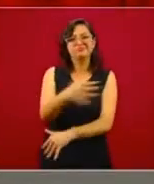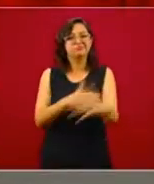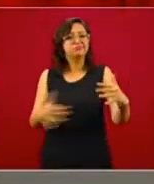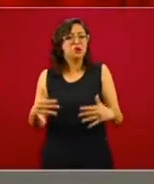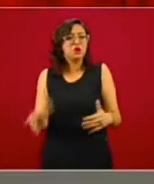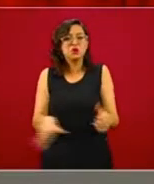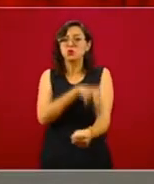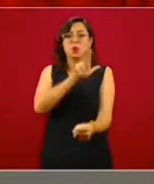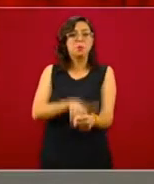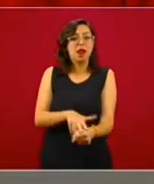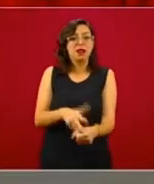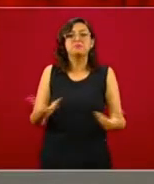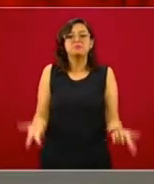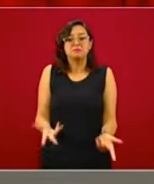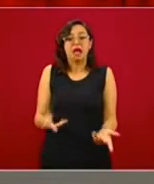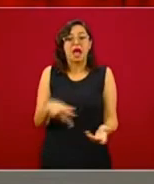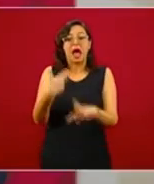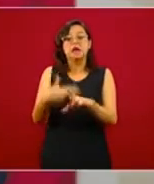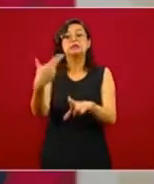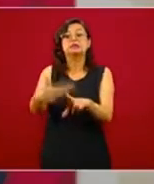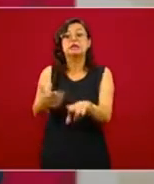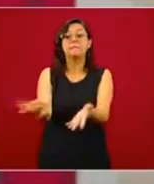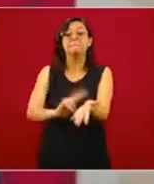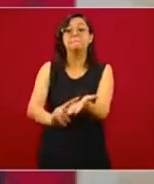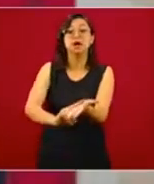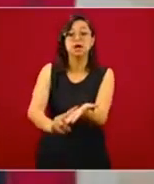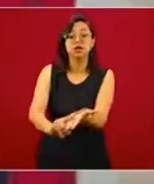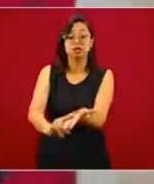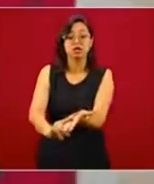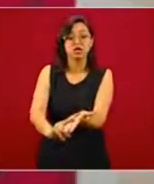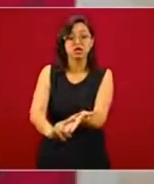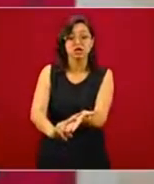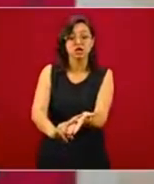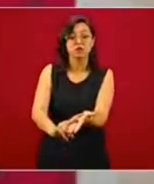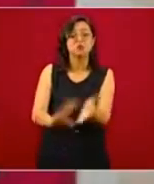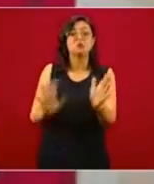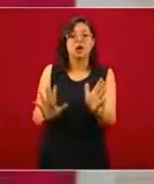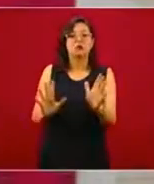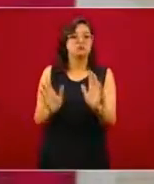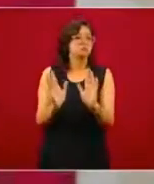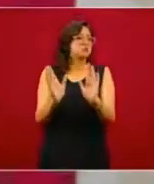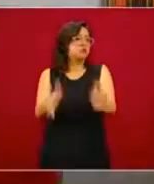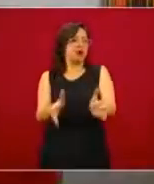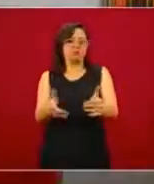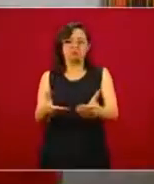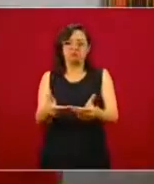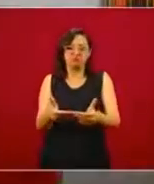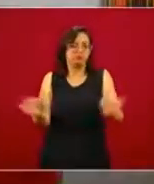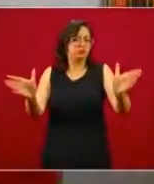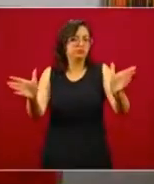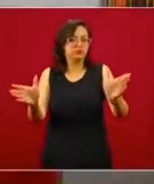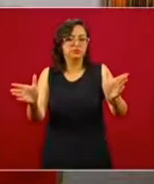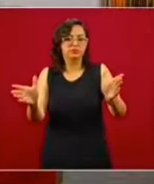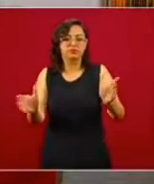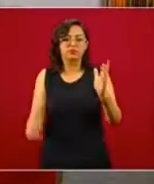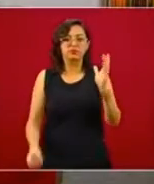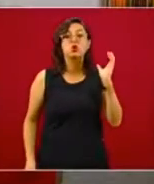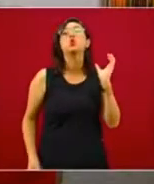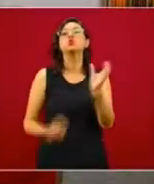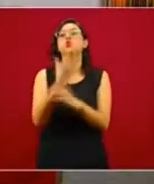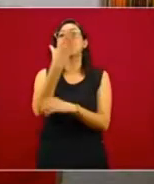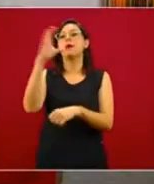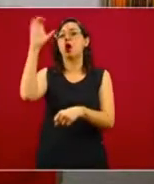have family gatherings, or going to restaurants. That is going to be the moment in which we are lifting